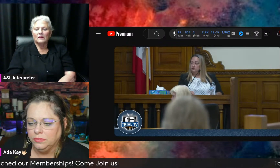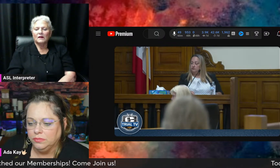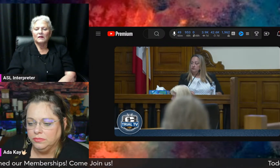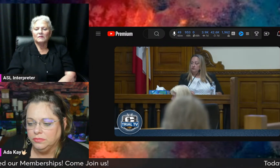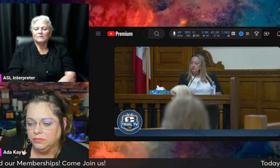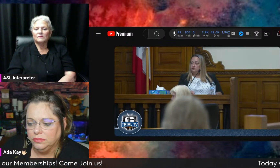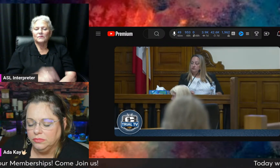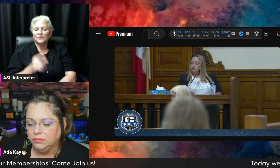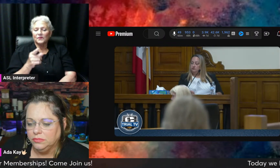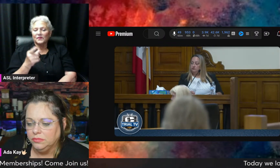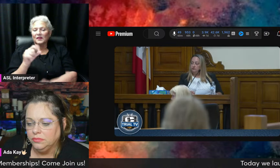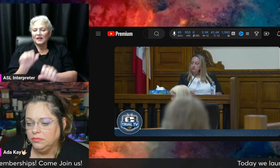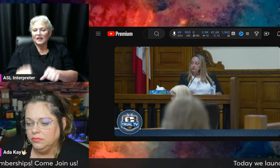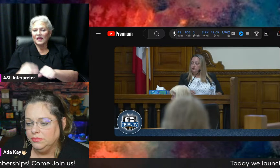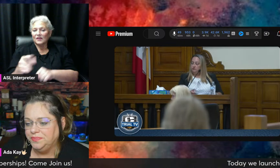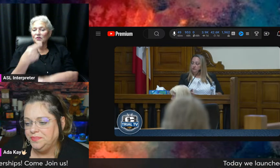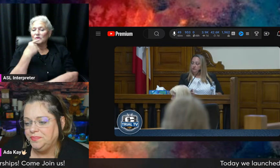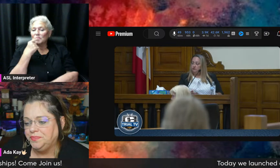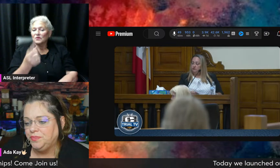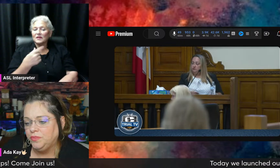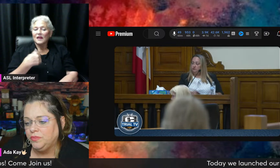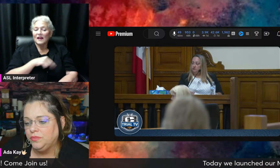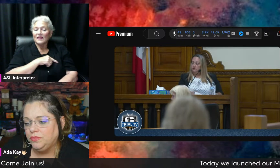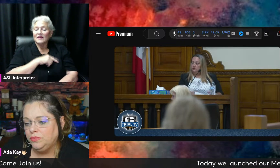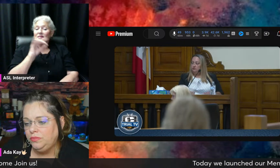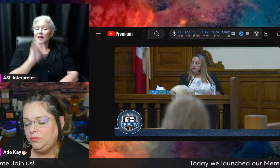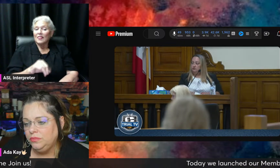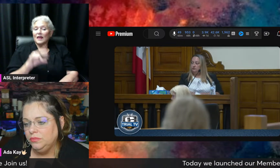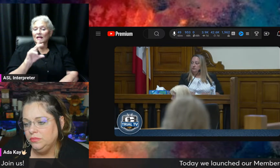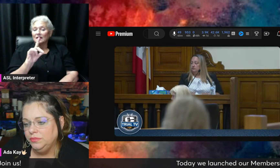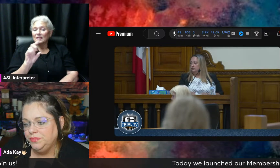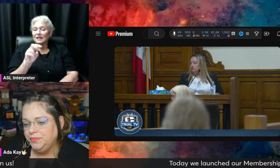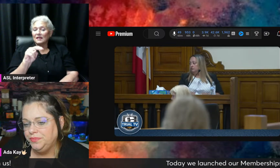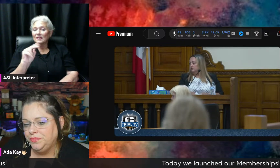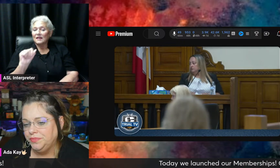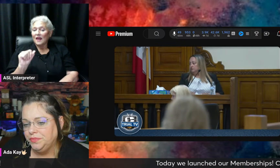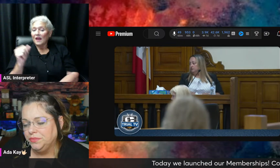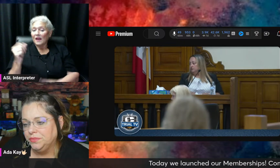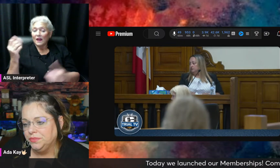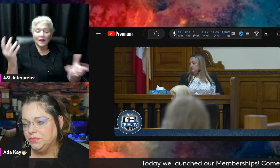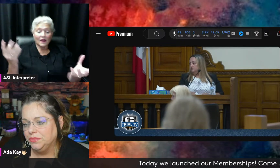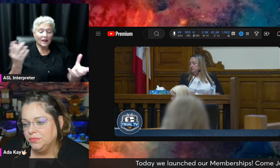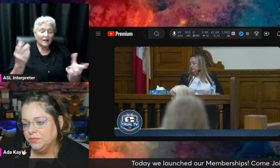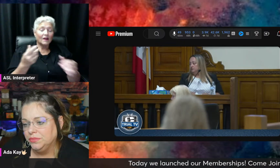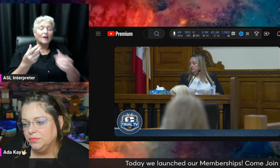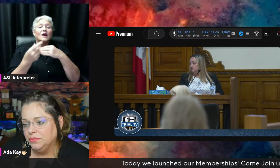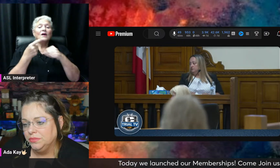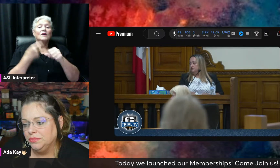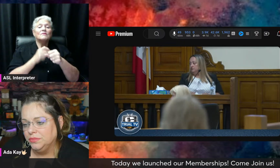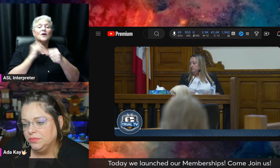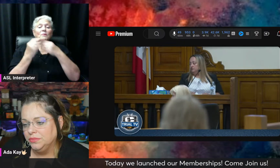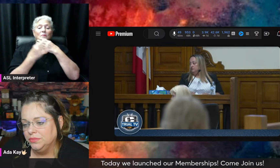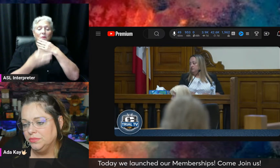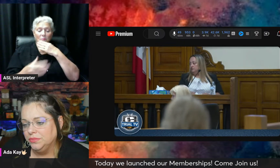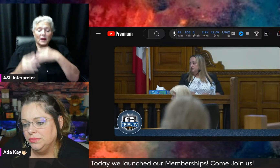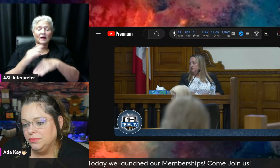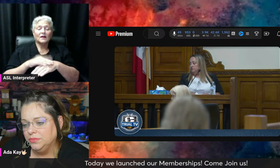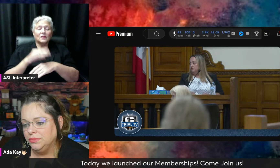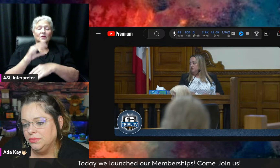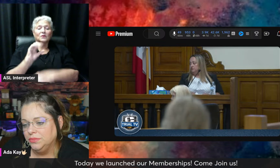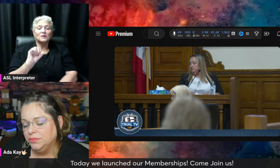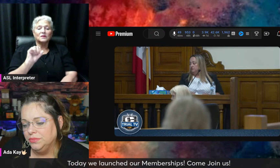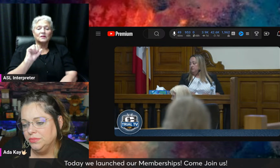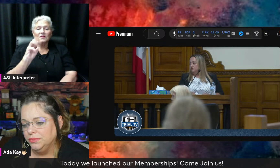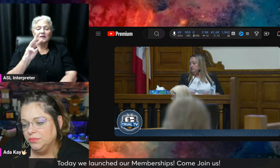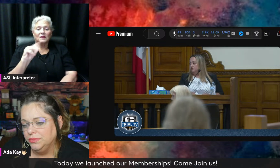Are you able to tell us whether or not that DNA came from the blood on the swab, or did it